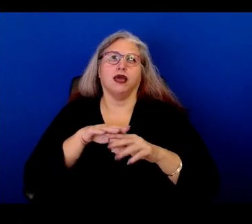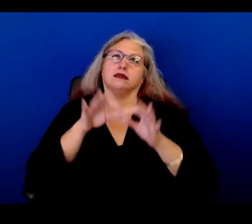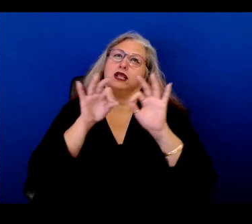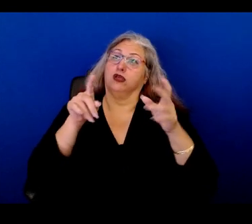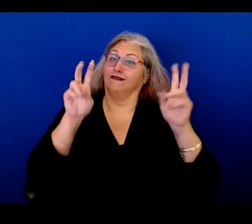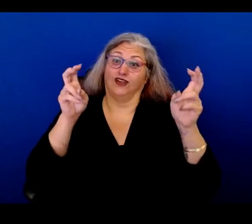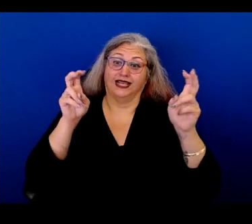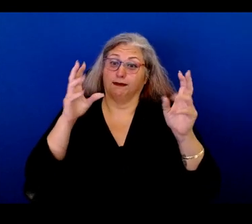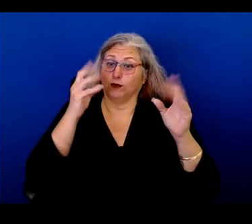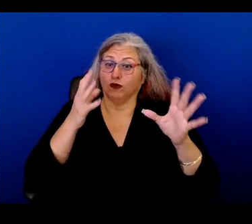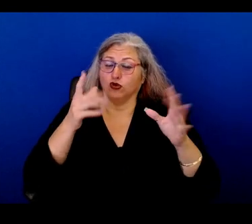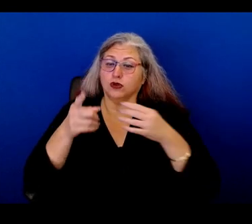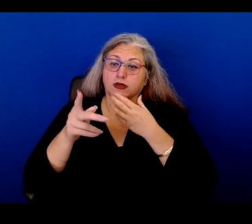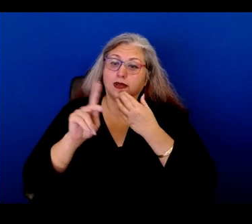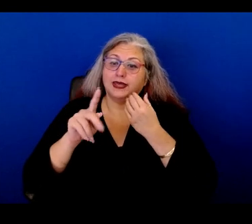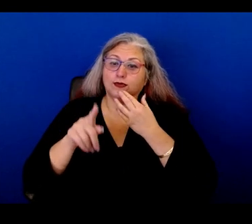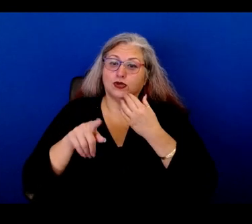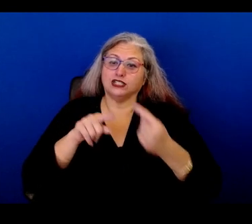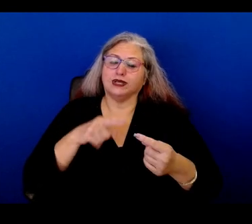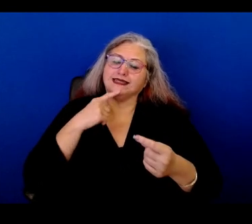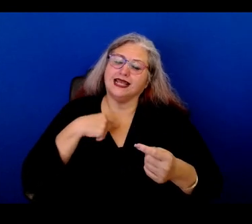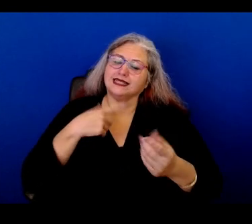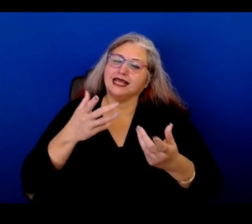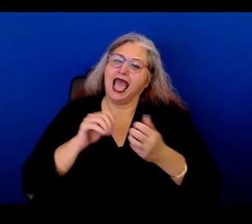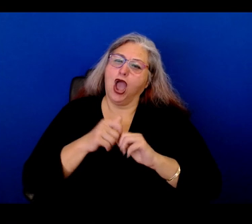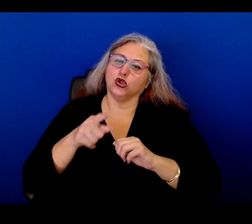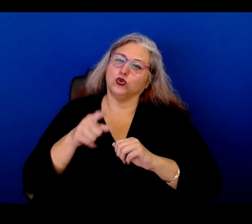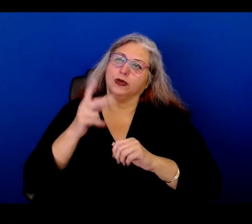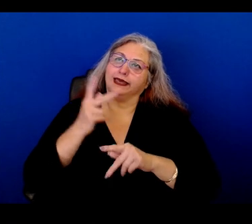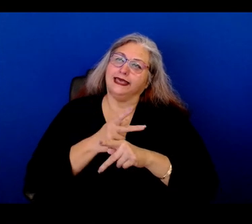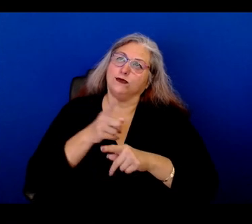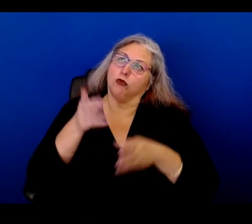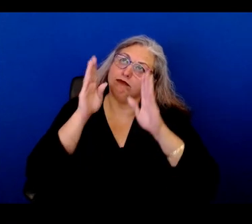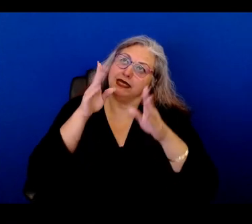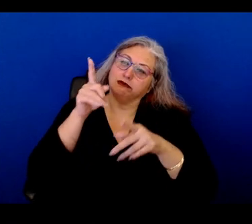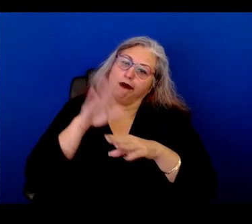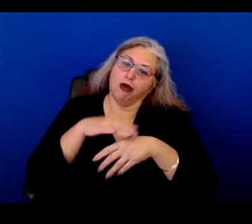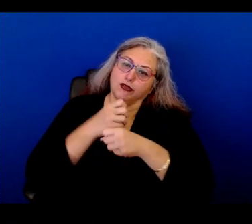phrase, I think, for people who struggle. Can you tell them how you keep your eyes on your creator?